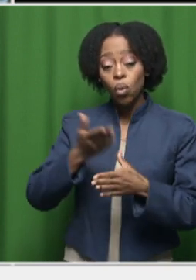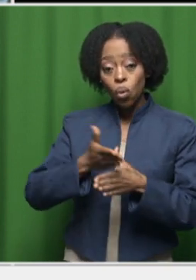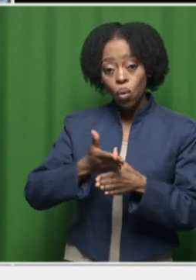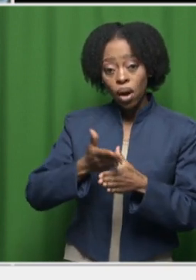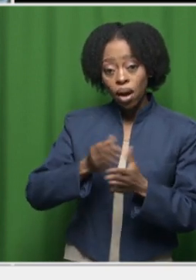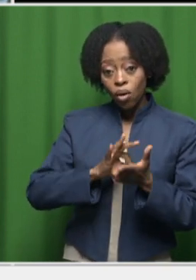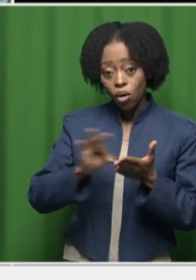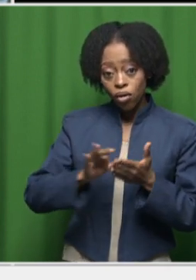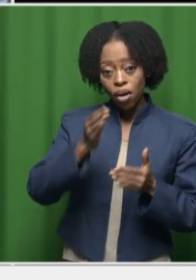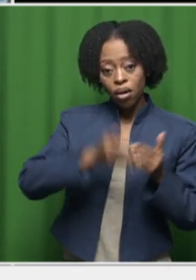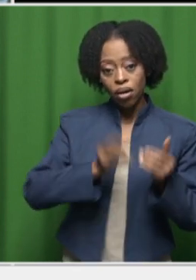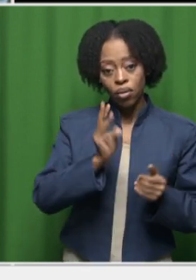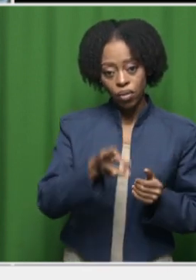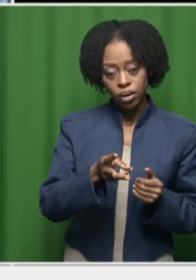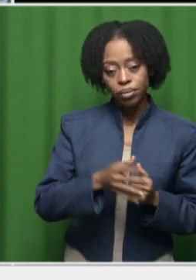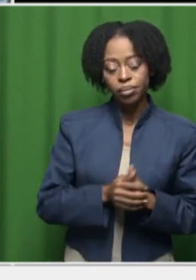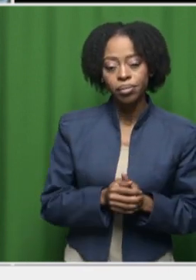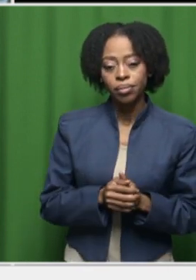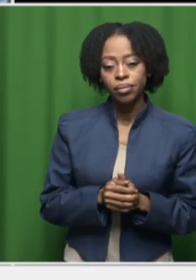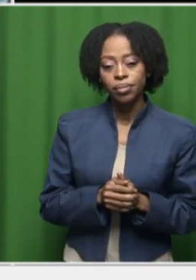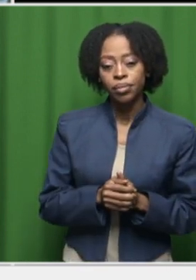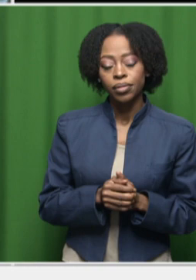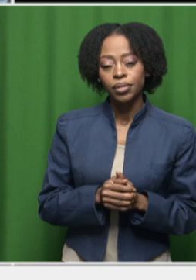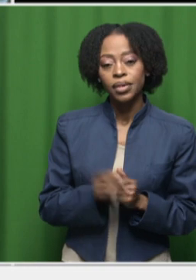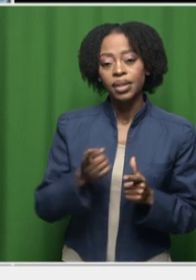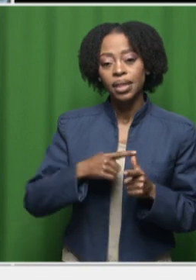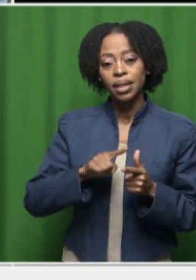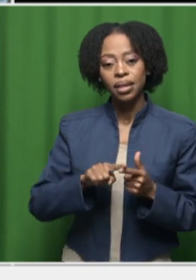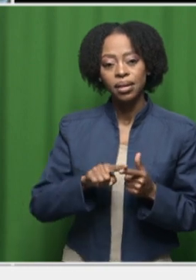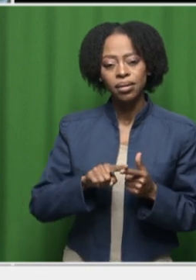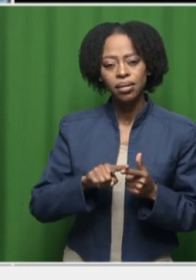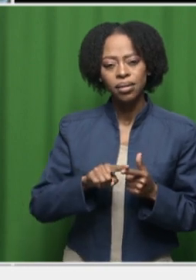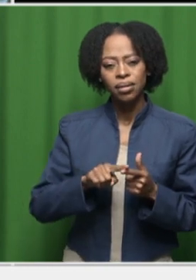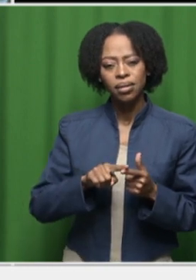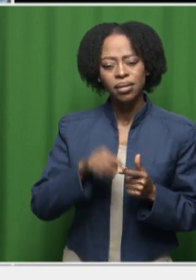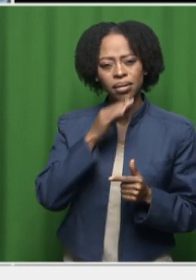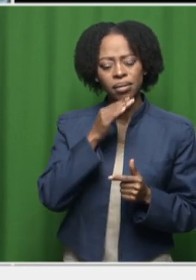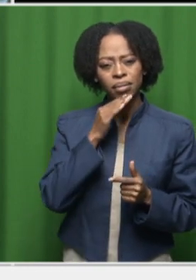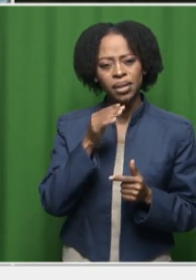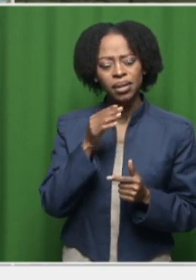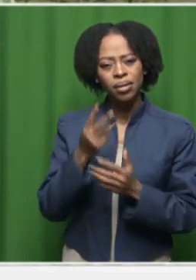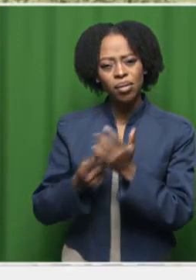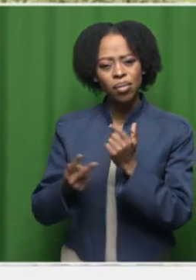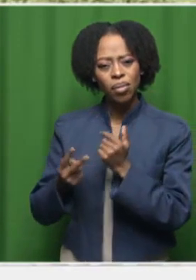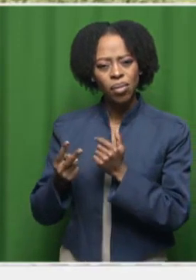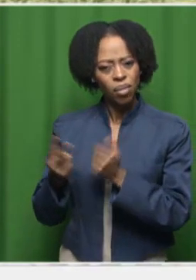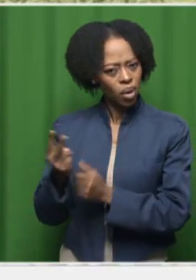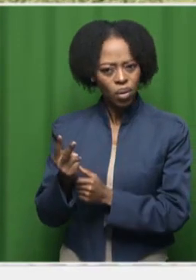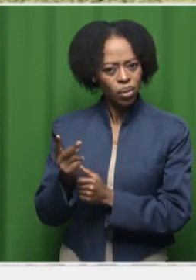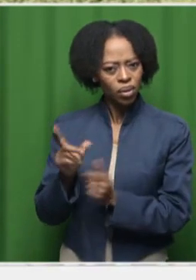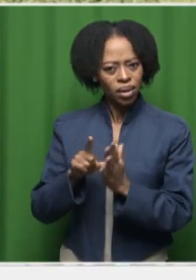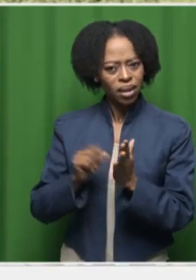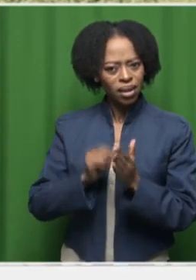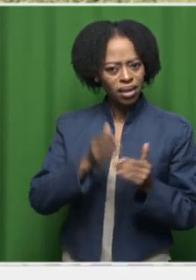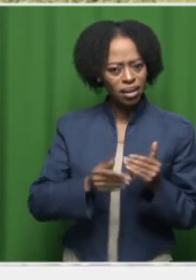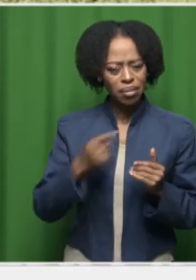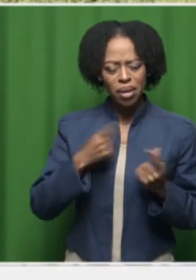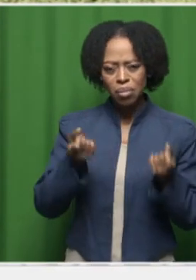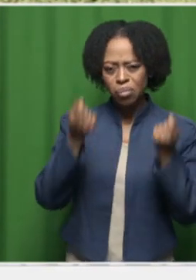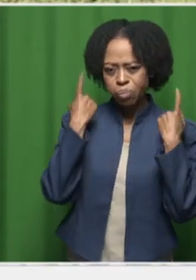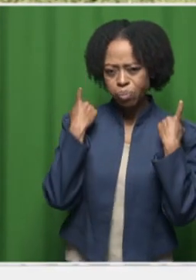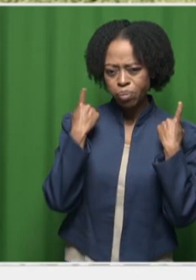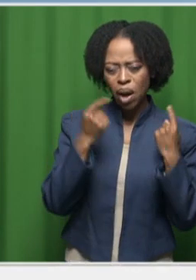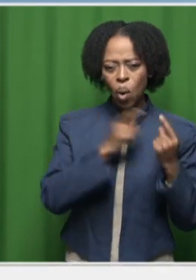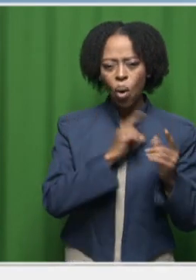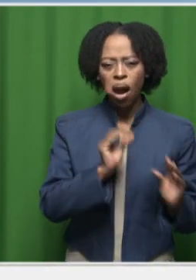will happen when the date comes for the initial board to end. So I don't understand why then there was a